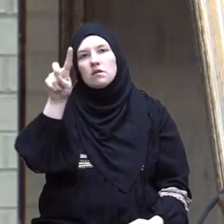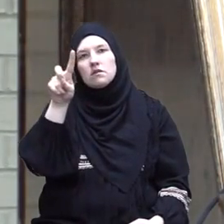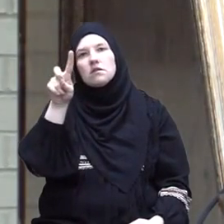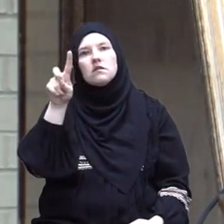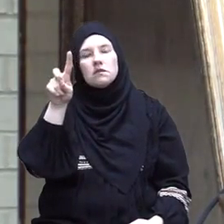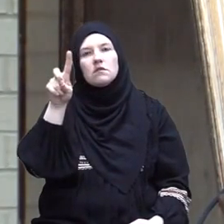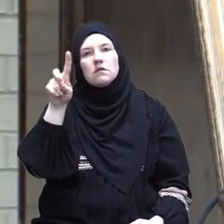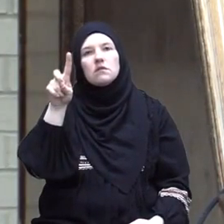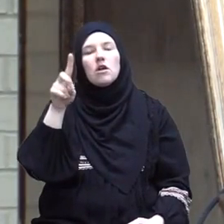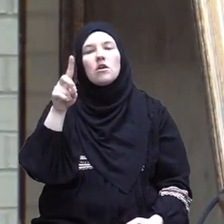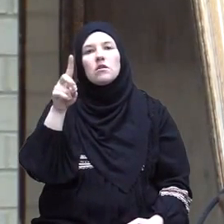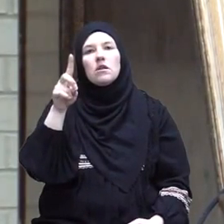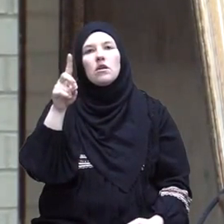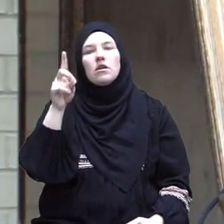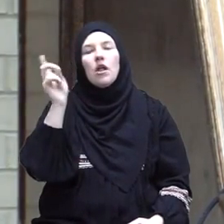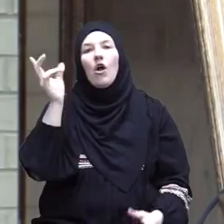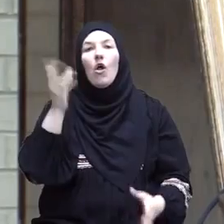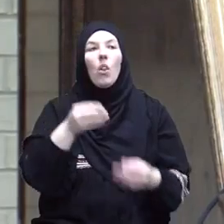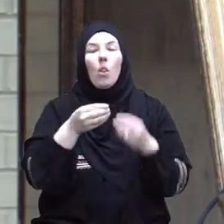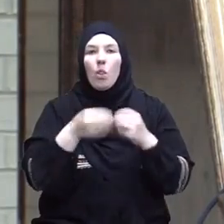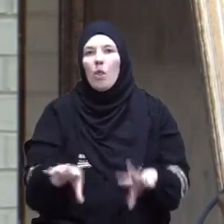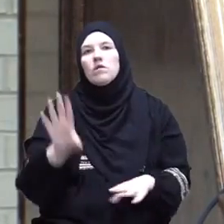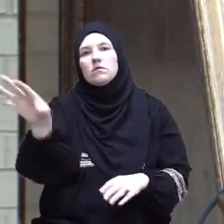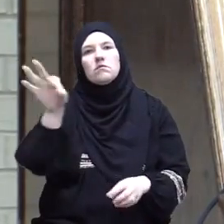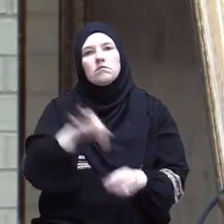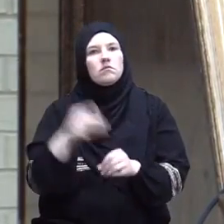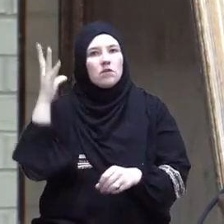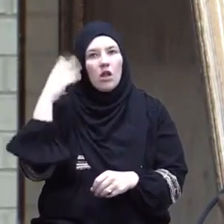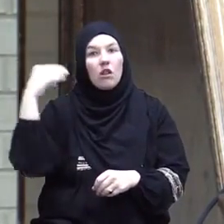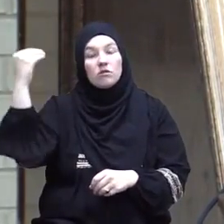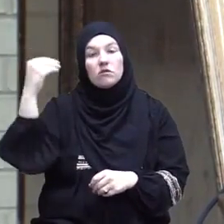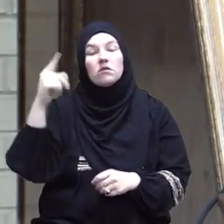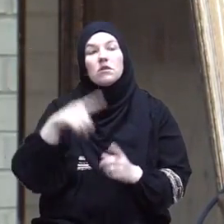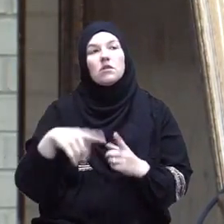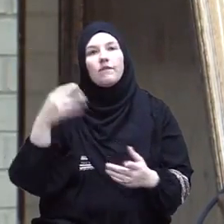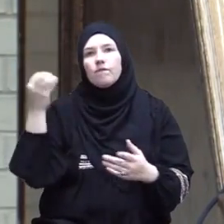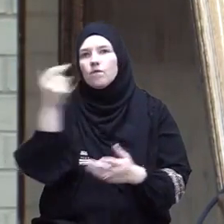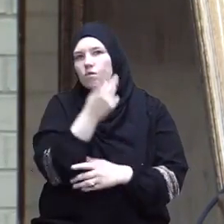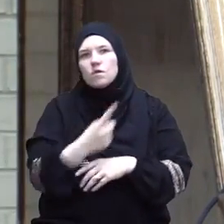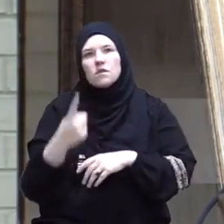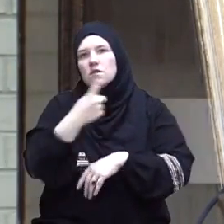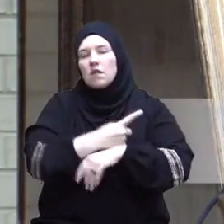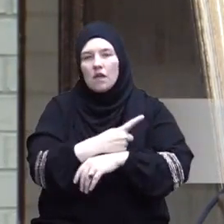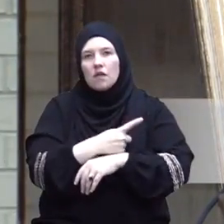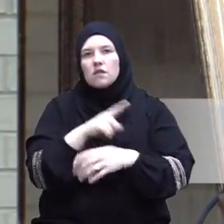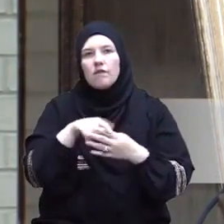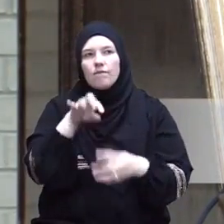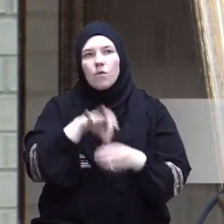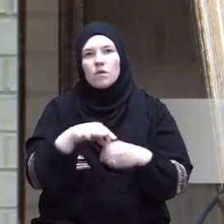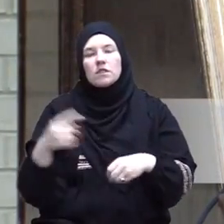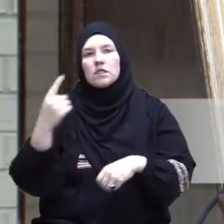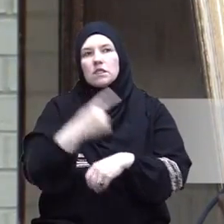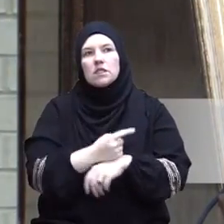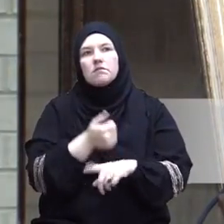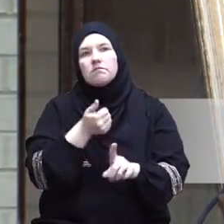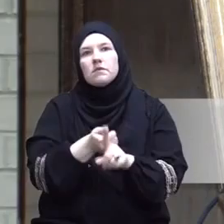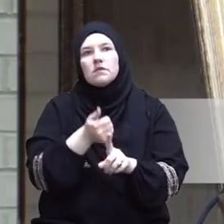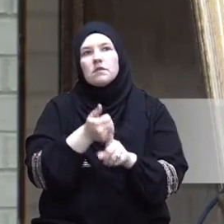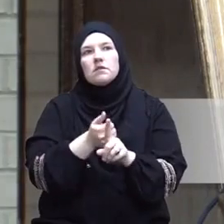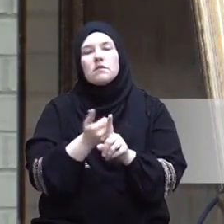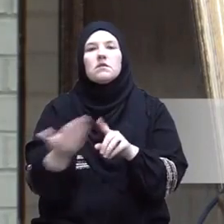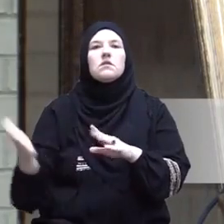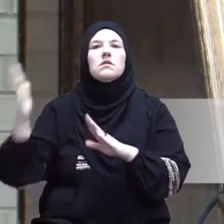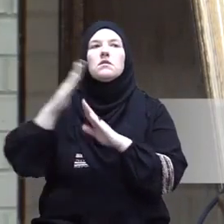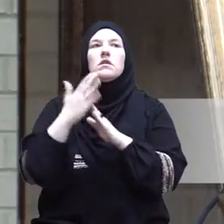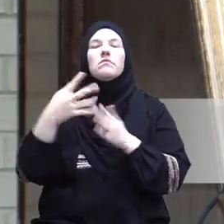election. And he was, up until few days before the voting day, he was on the top of the